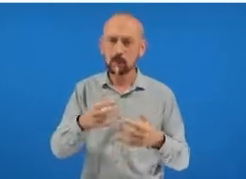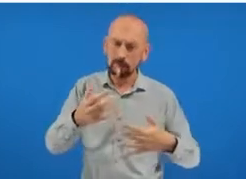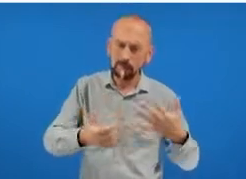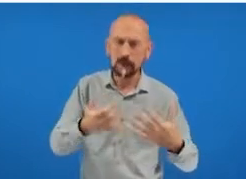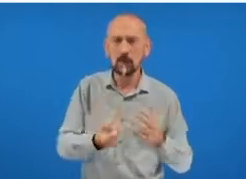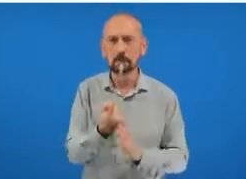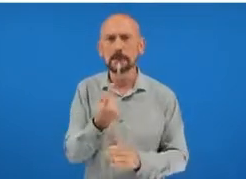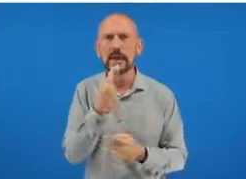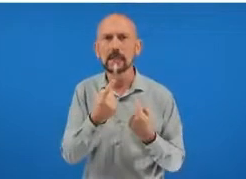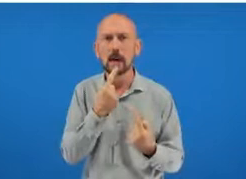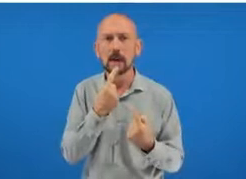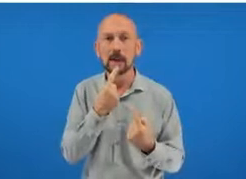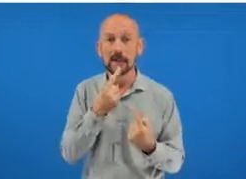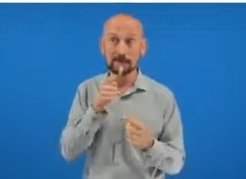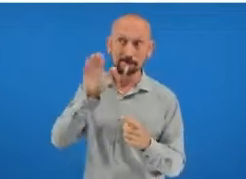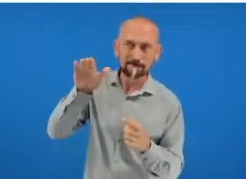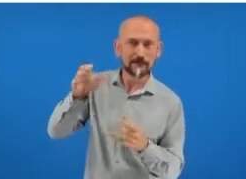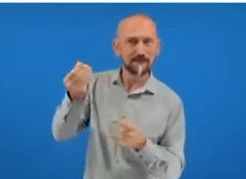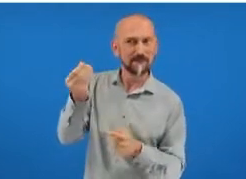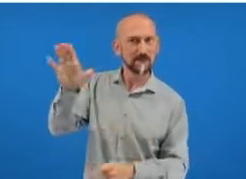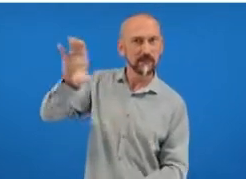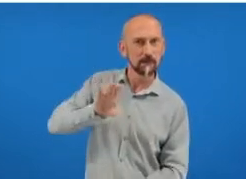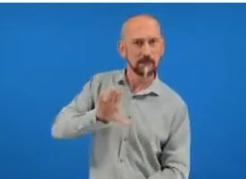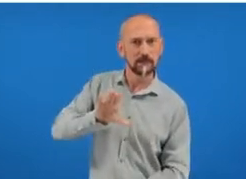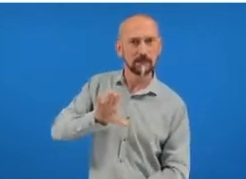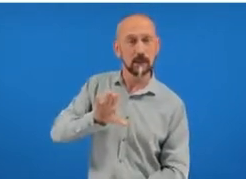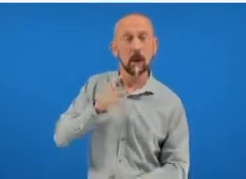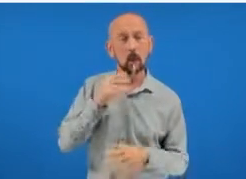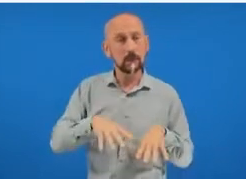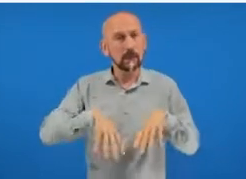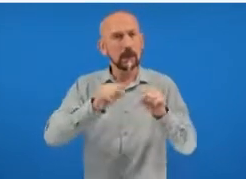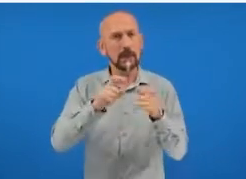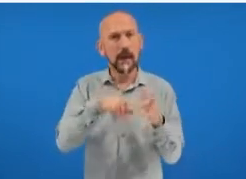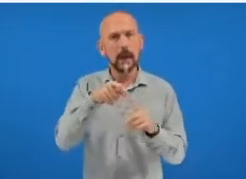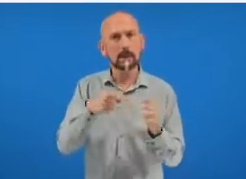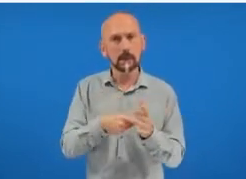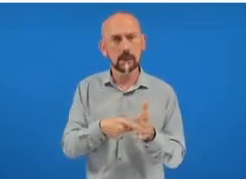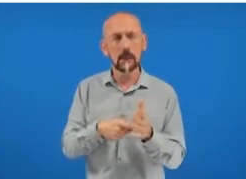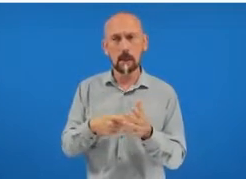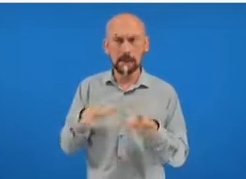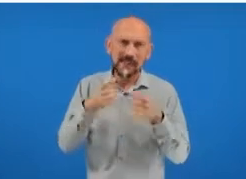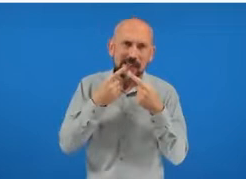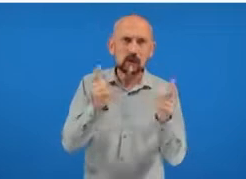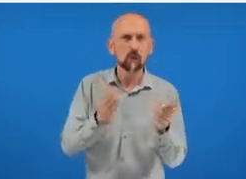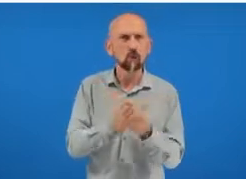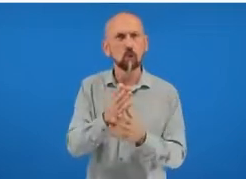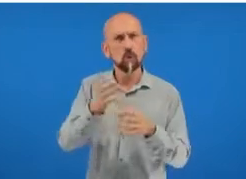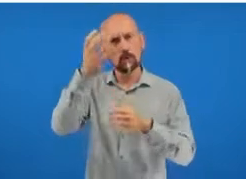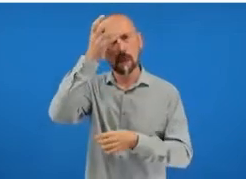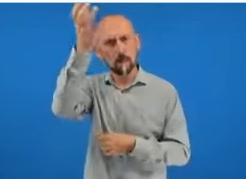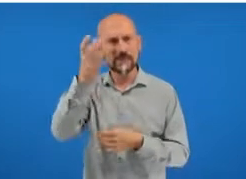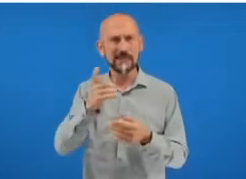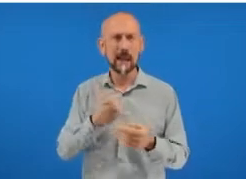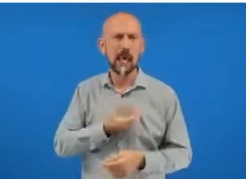So at the start of the IAP program, announced by the Labour administration, the budget was £33